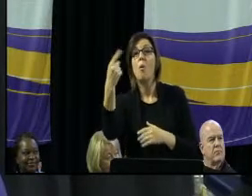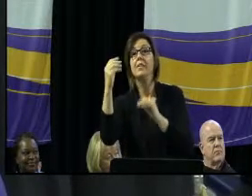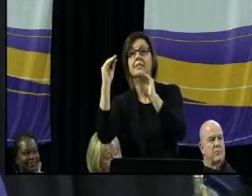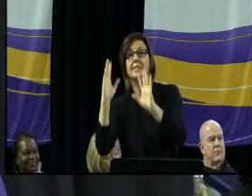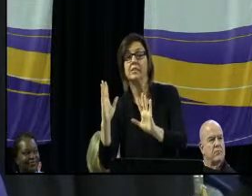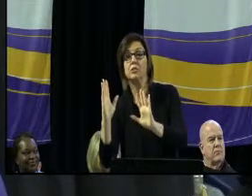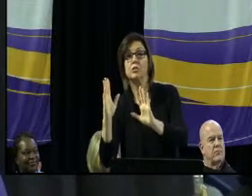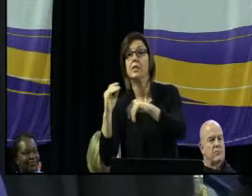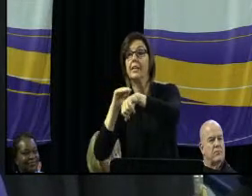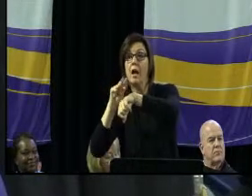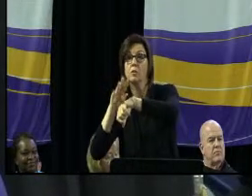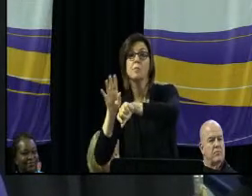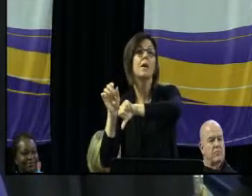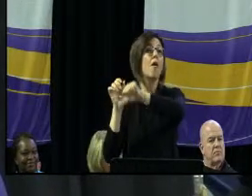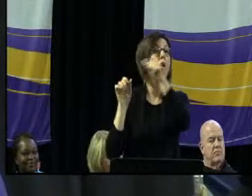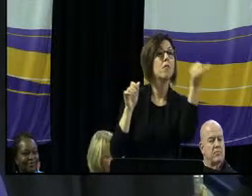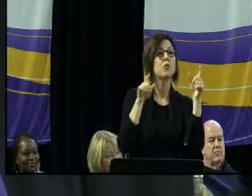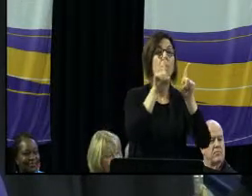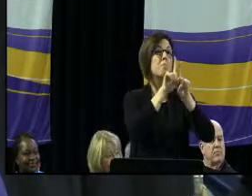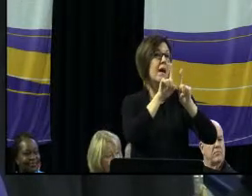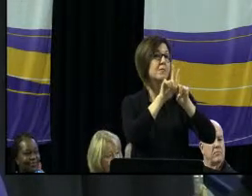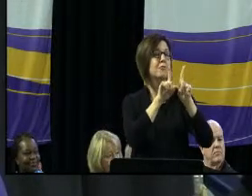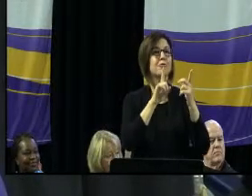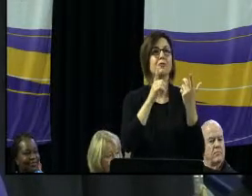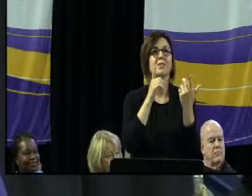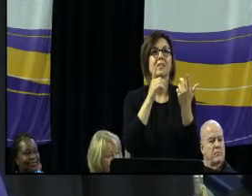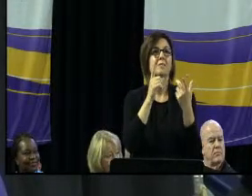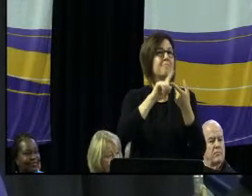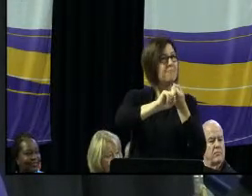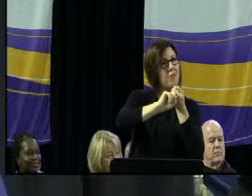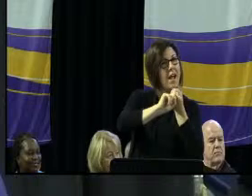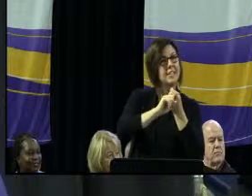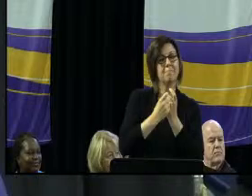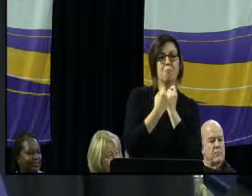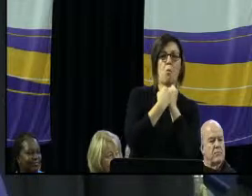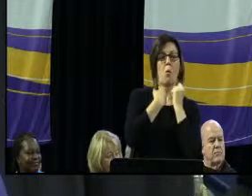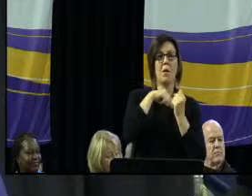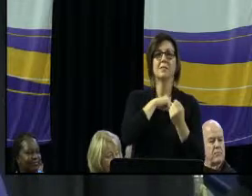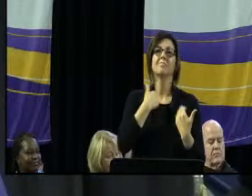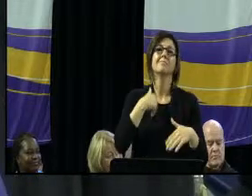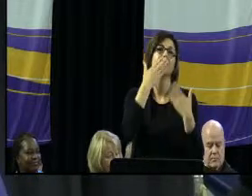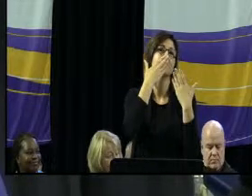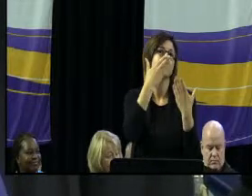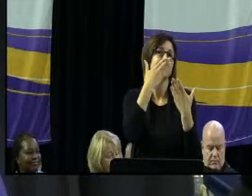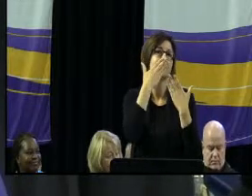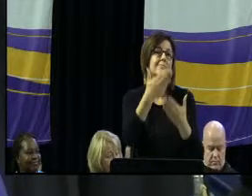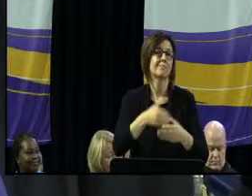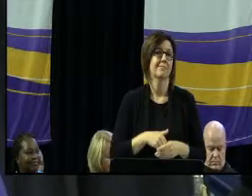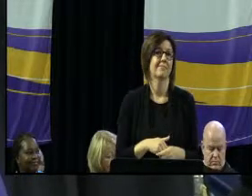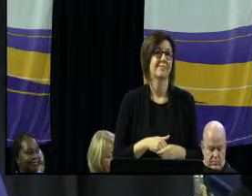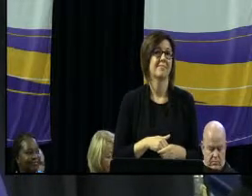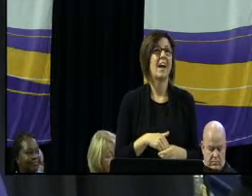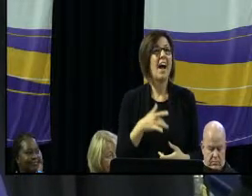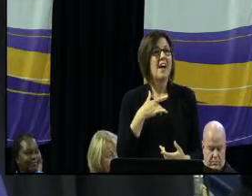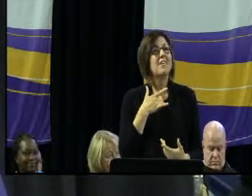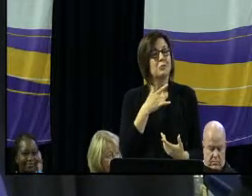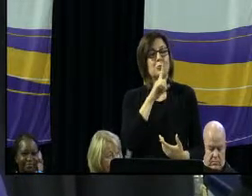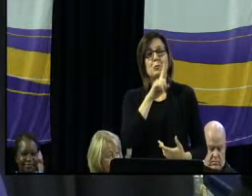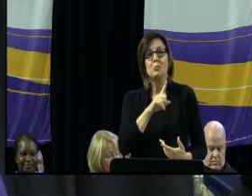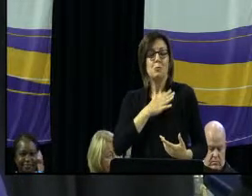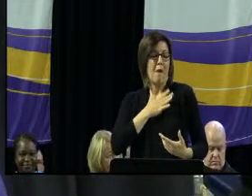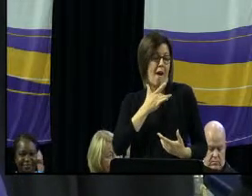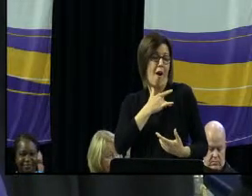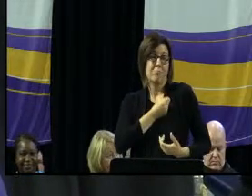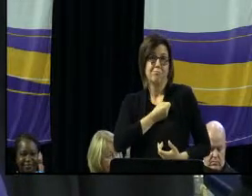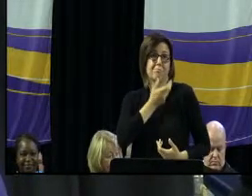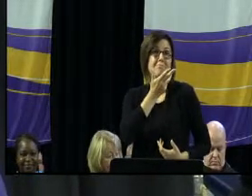counselors, but mentors and friends. Your influence has been so much more than academic. I speak from the heart when I say you've done more for